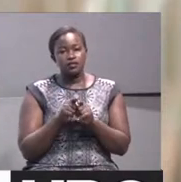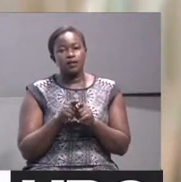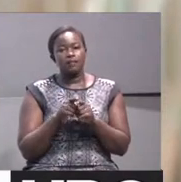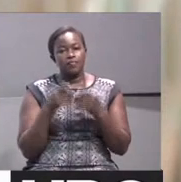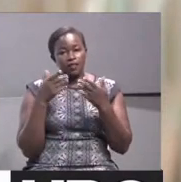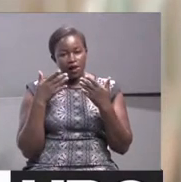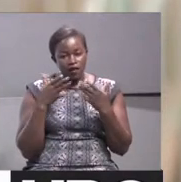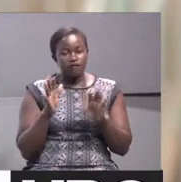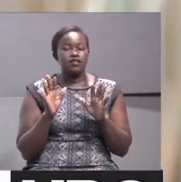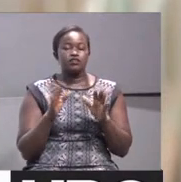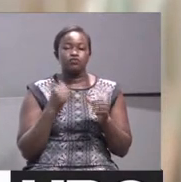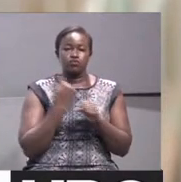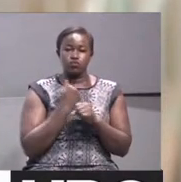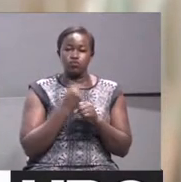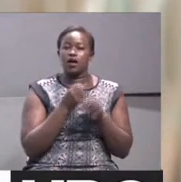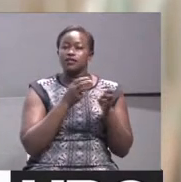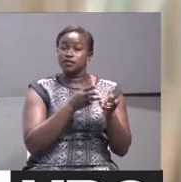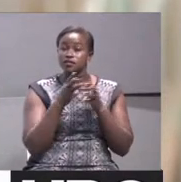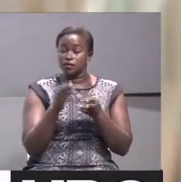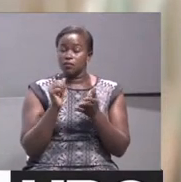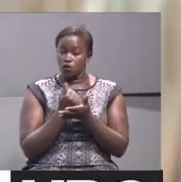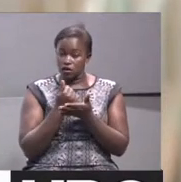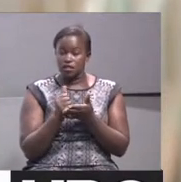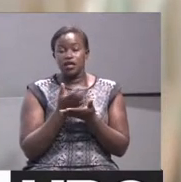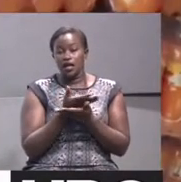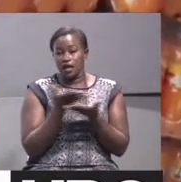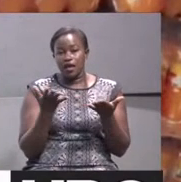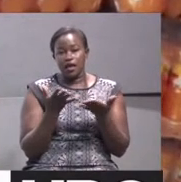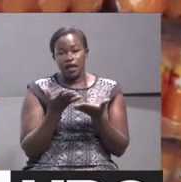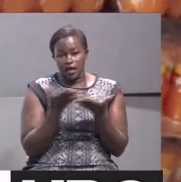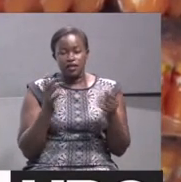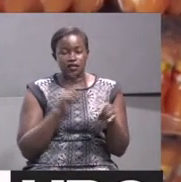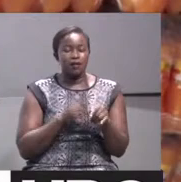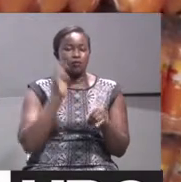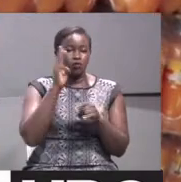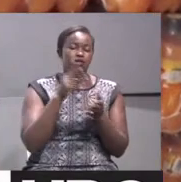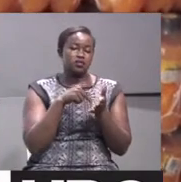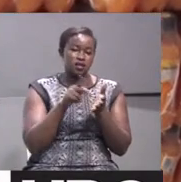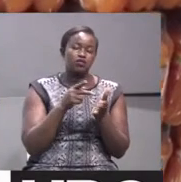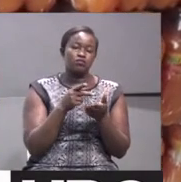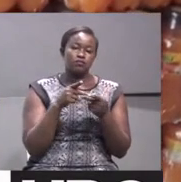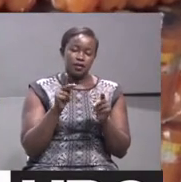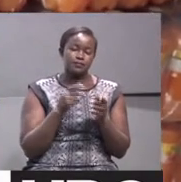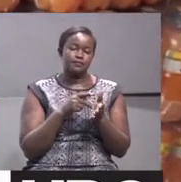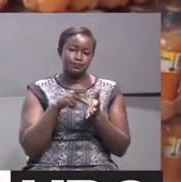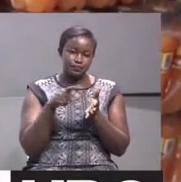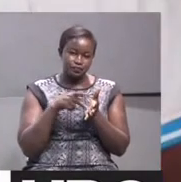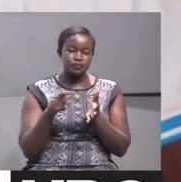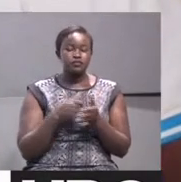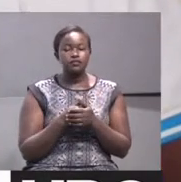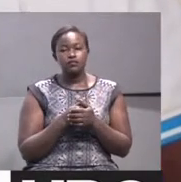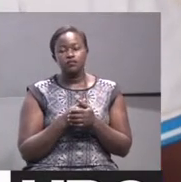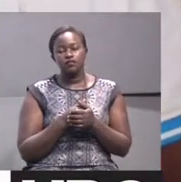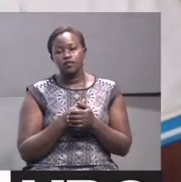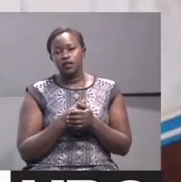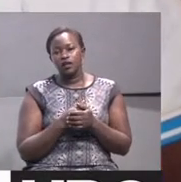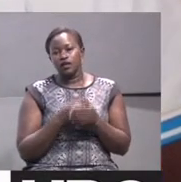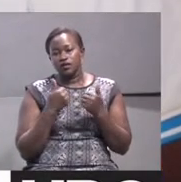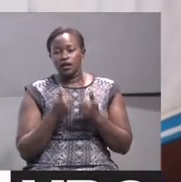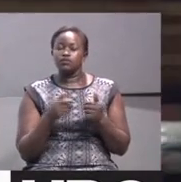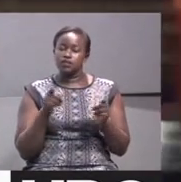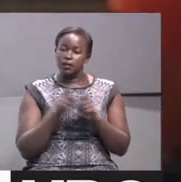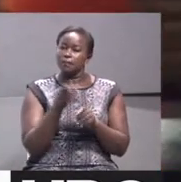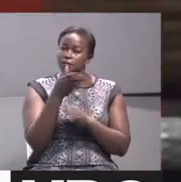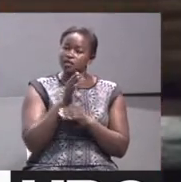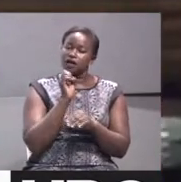systems audit. So every time they will also start offloading. The Minister for Economic Monitoring also advises the Soroti Fruit